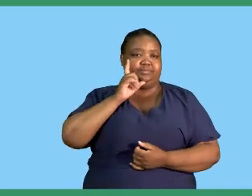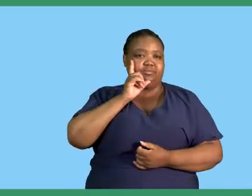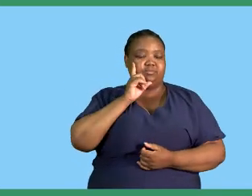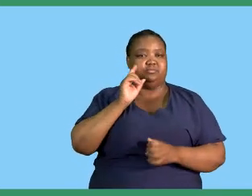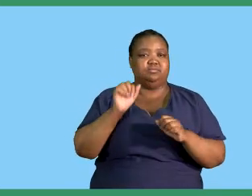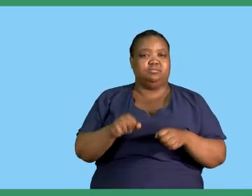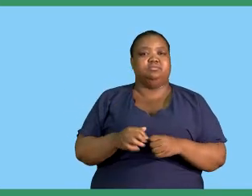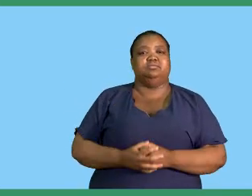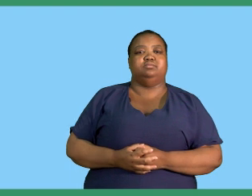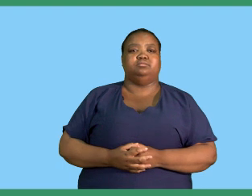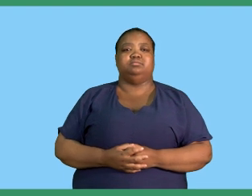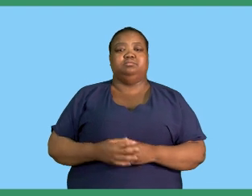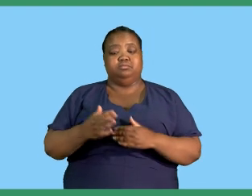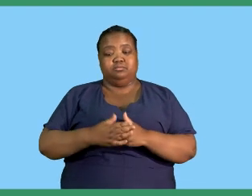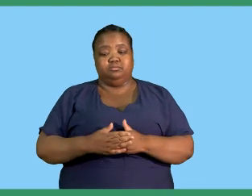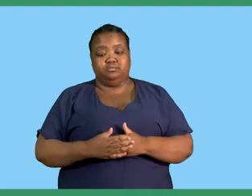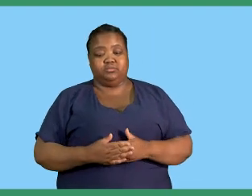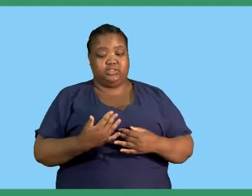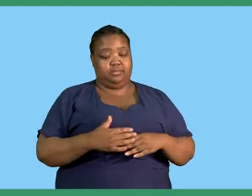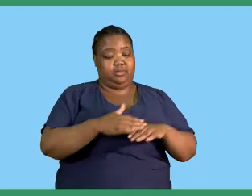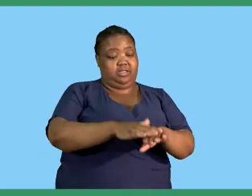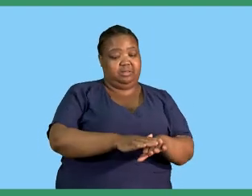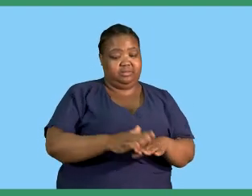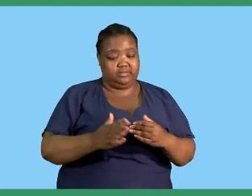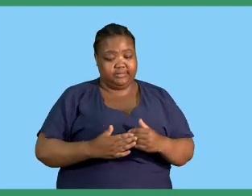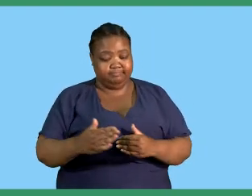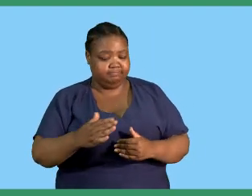forward and backwards into the implementation